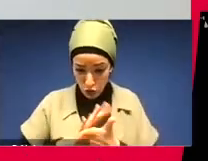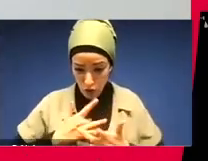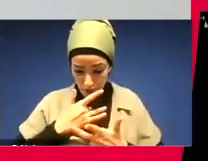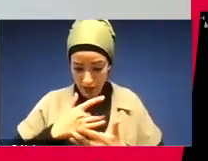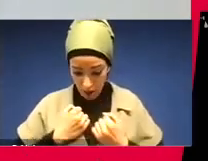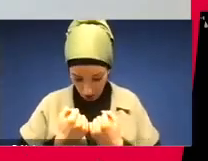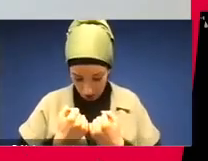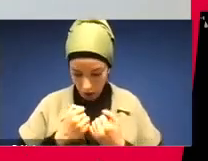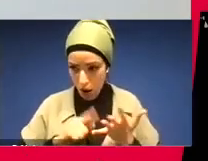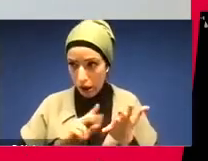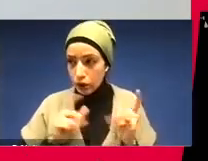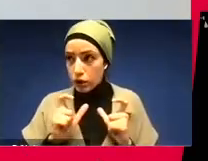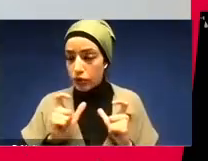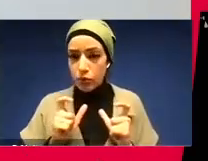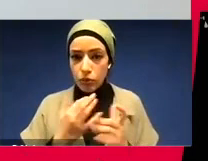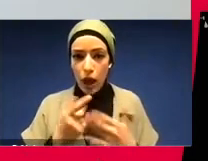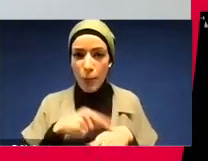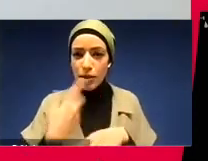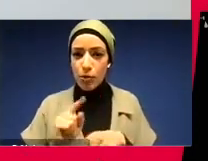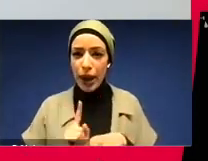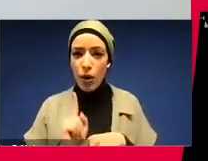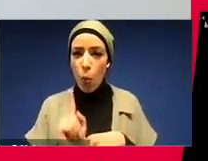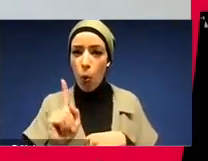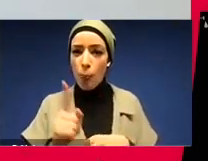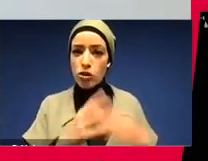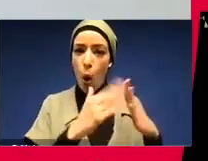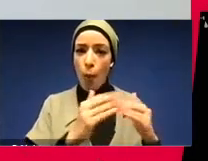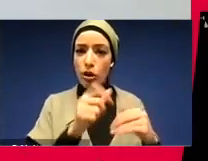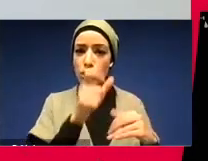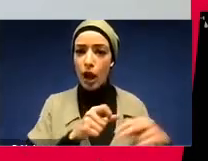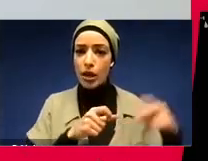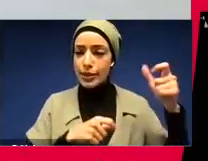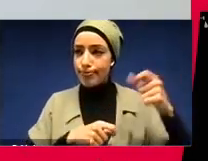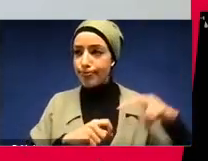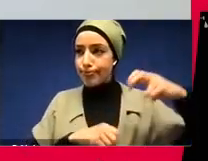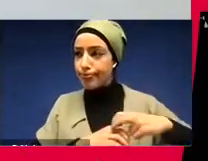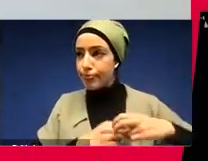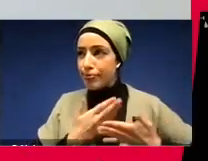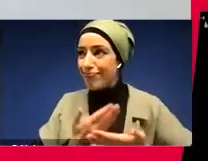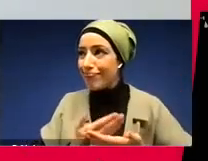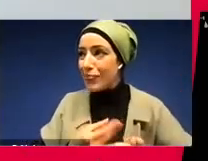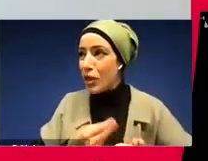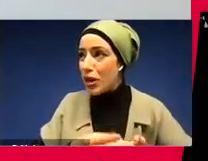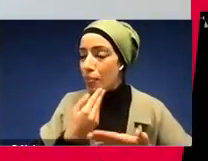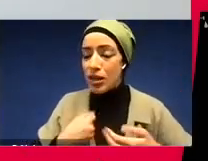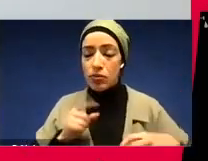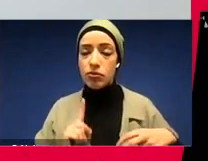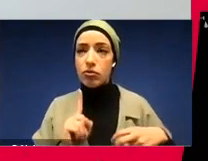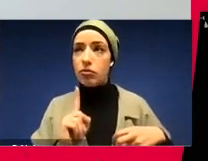you walked past someone who is homeless or someone who is begging for money or resources and you just turned